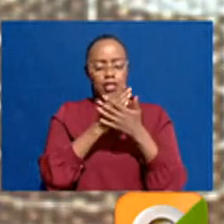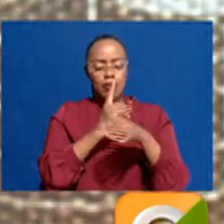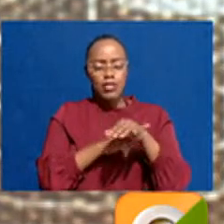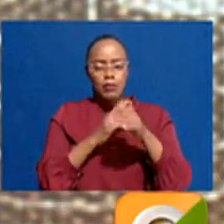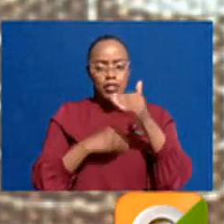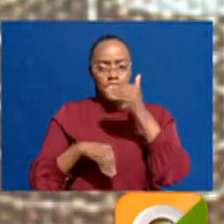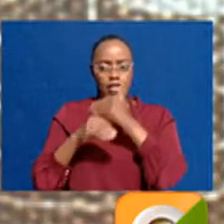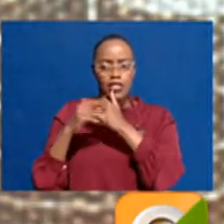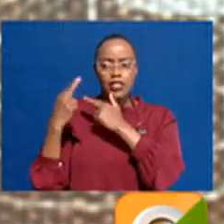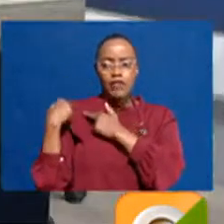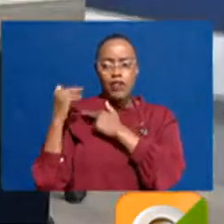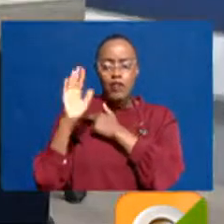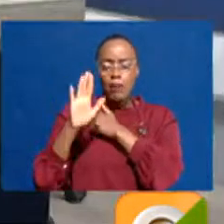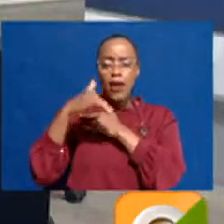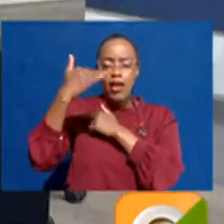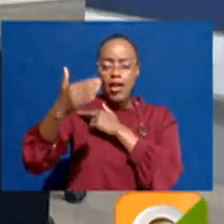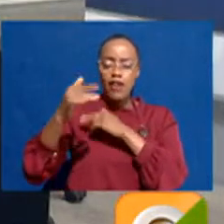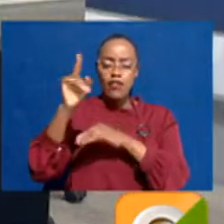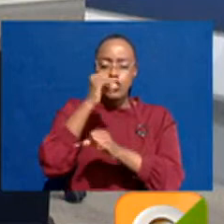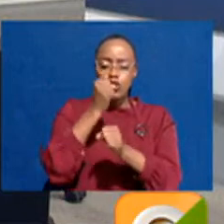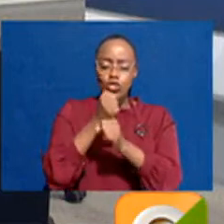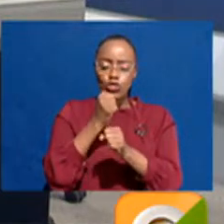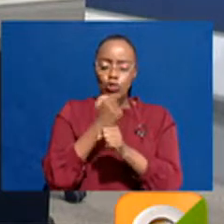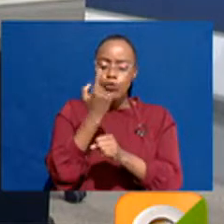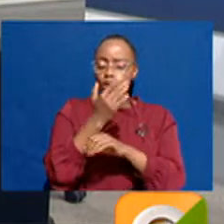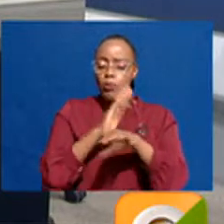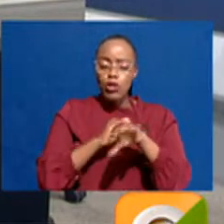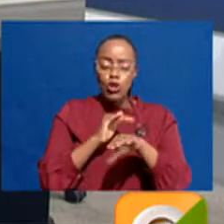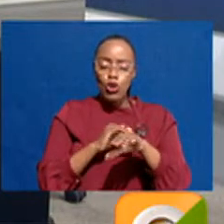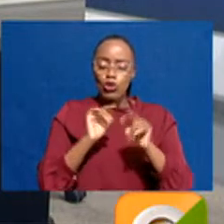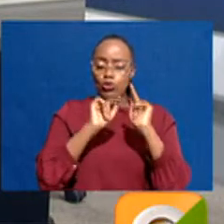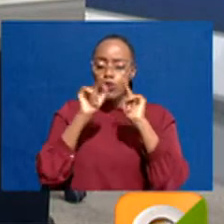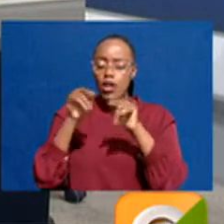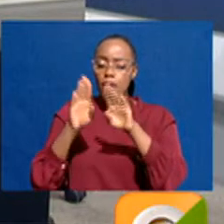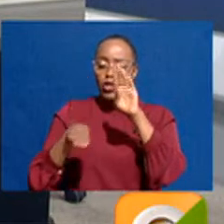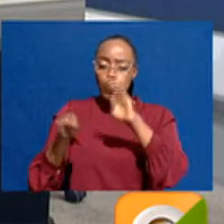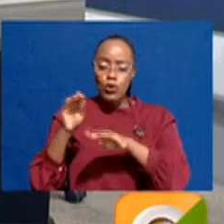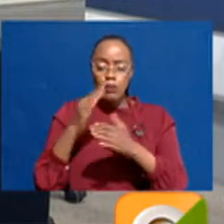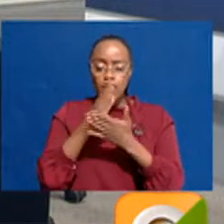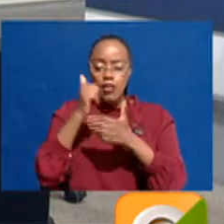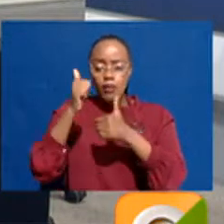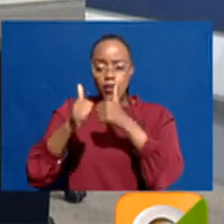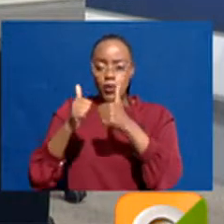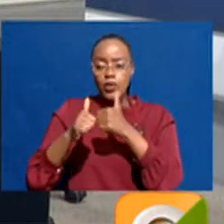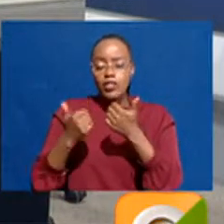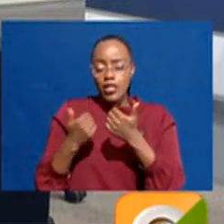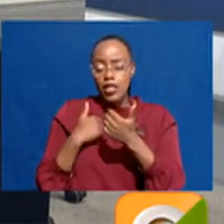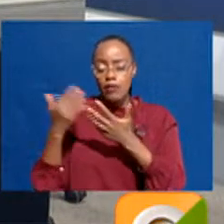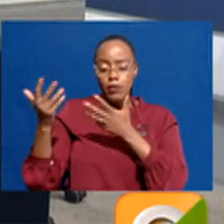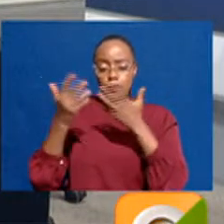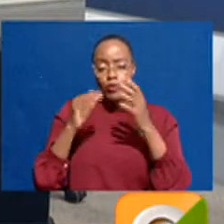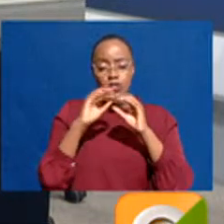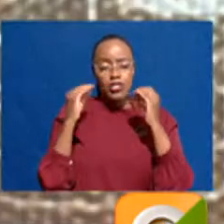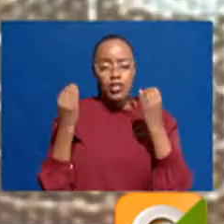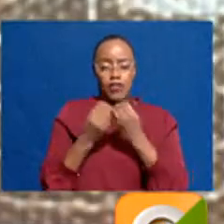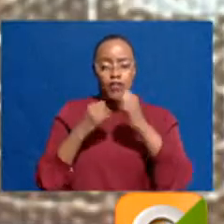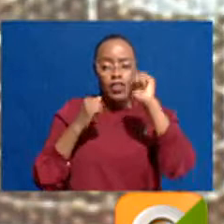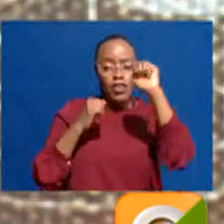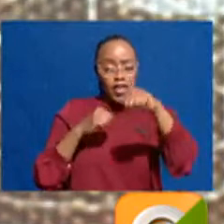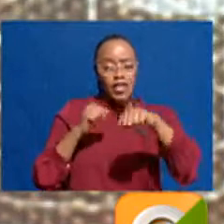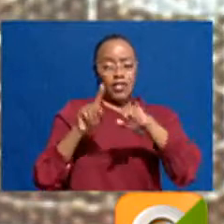additional task, it's not your daily job. You've just been called to make a contribution in something new that is coming to the organization. Yes,